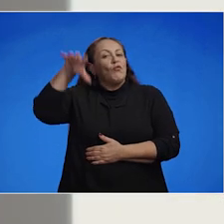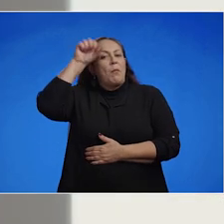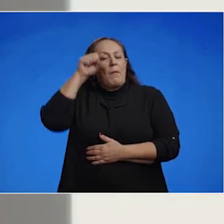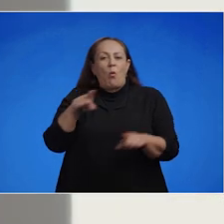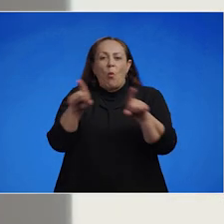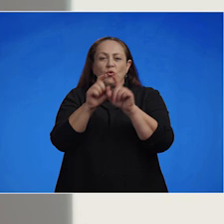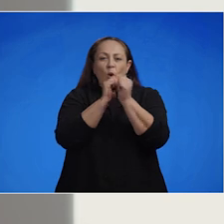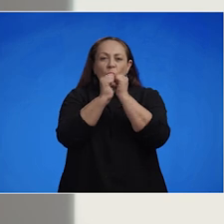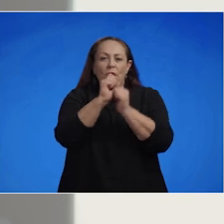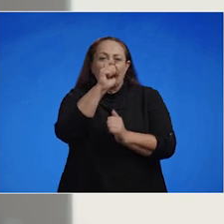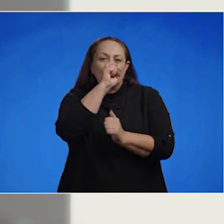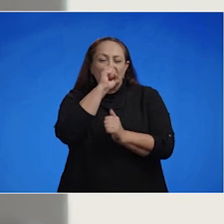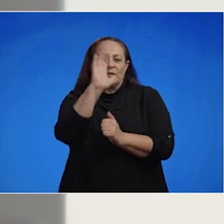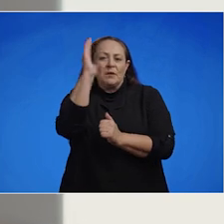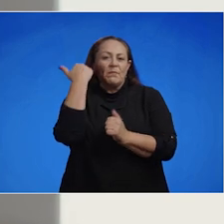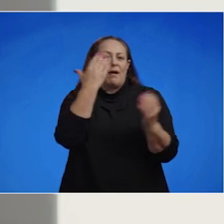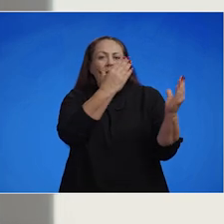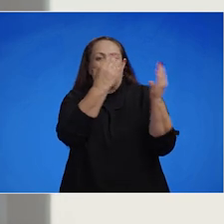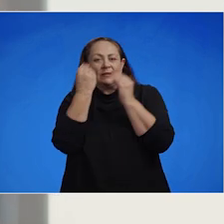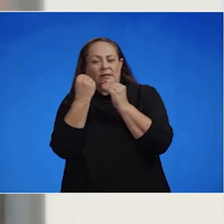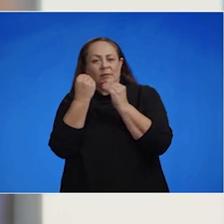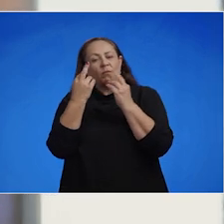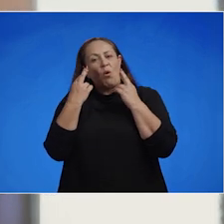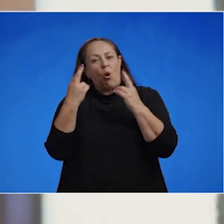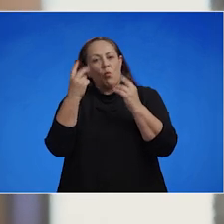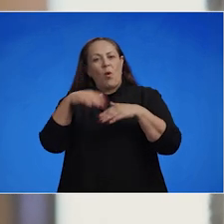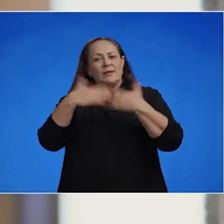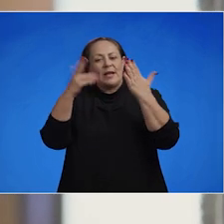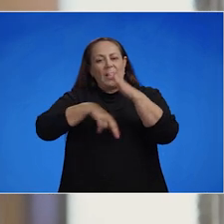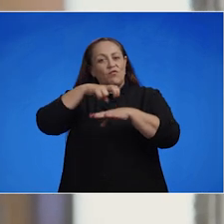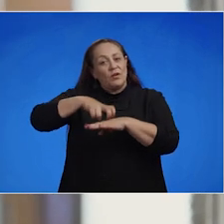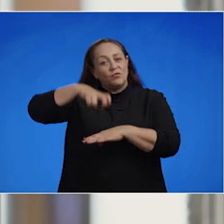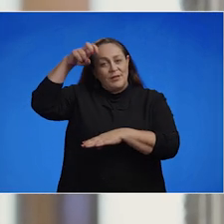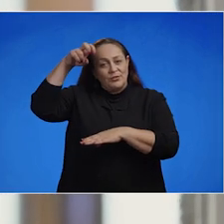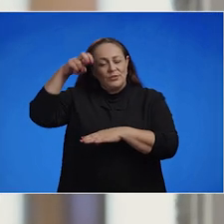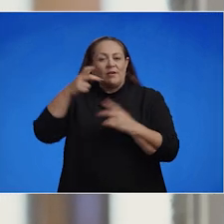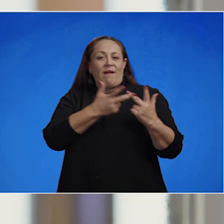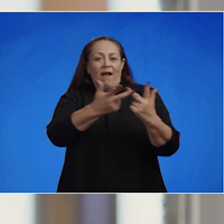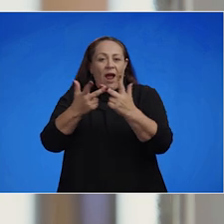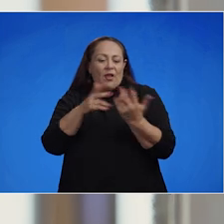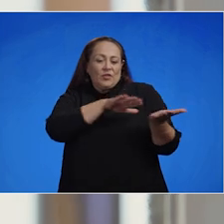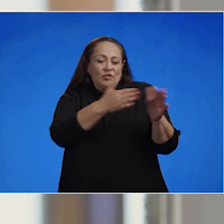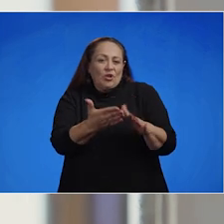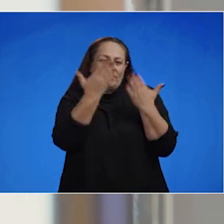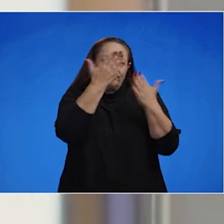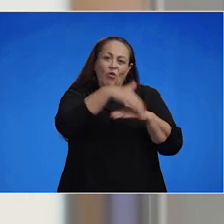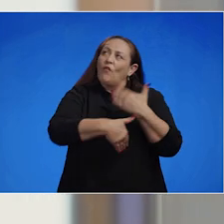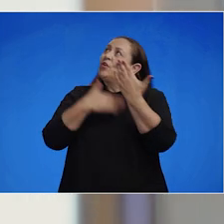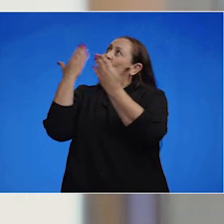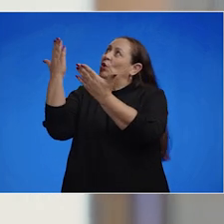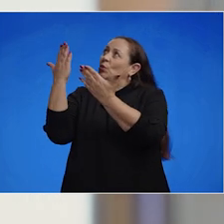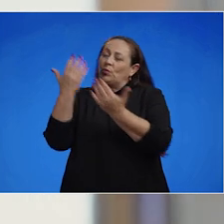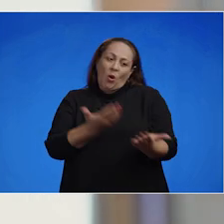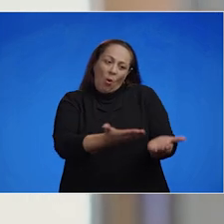Remember also our brothers and sisters who have fallen asleep in the hope of the resurrection, and all who have died in your